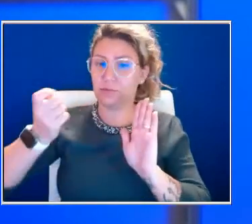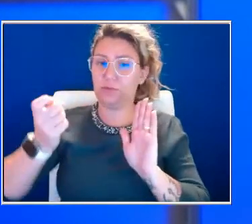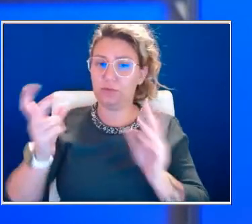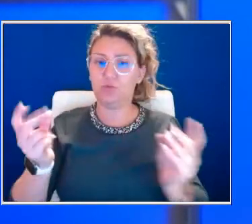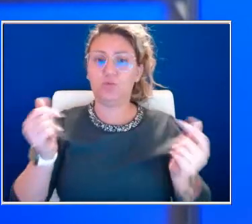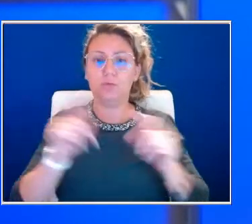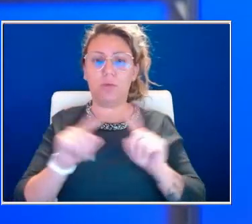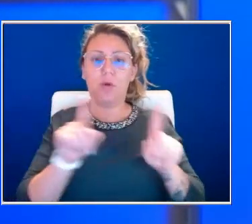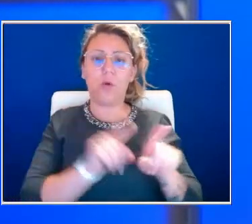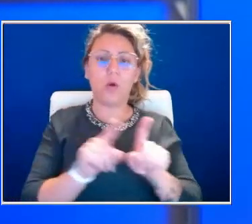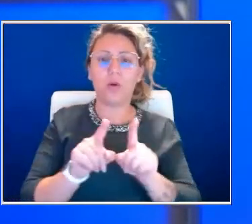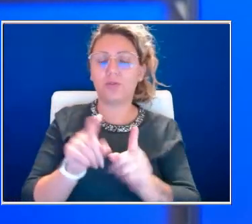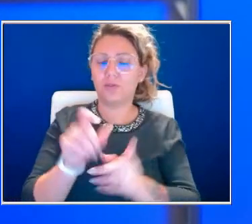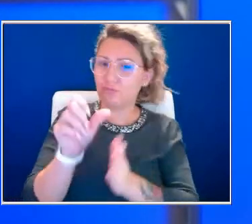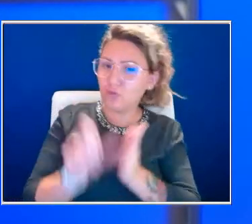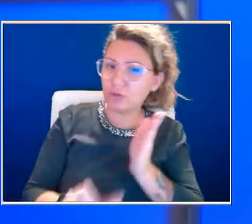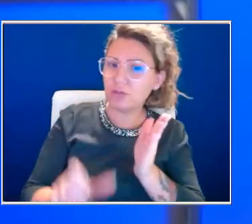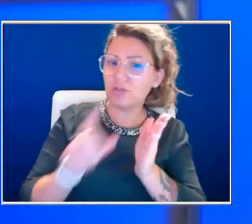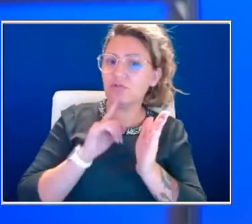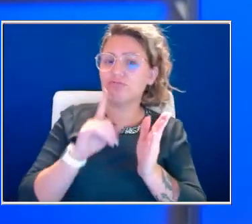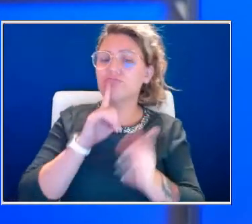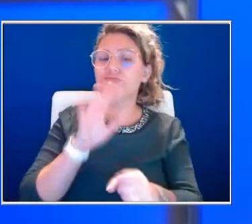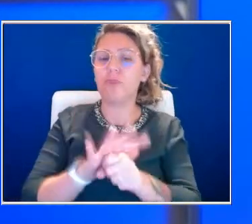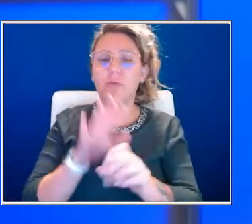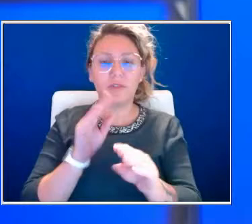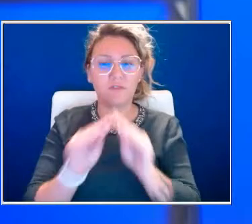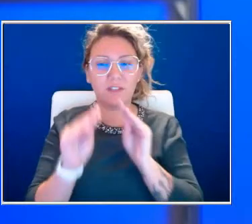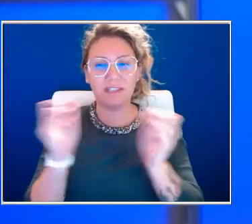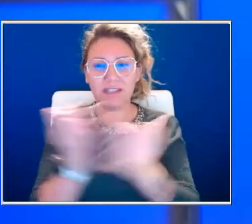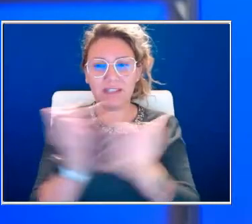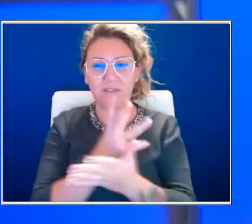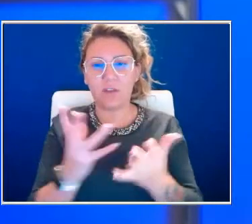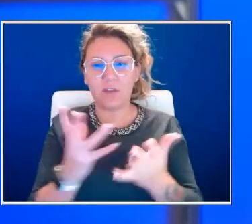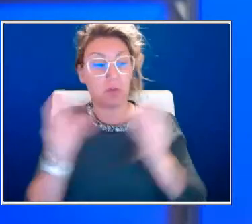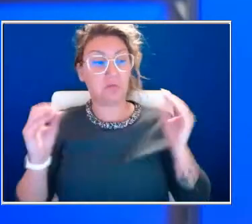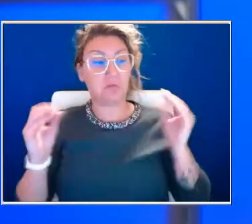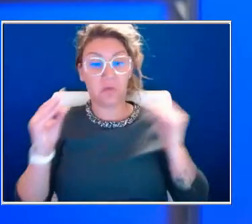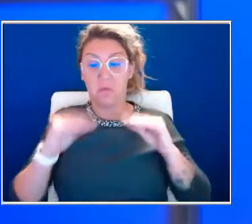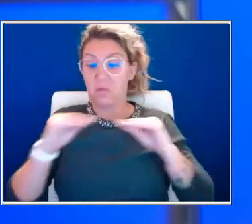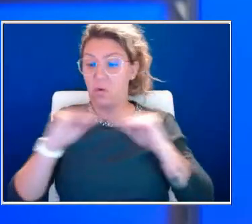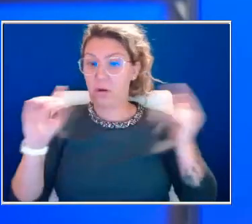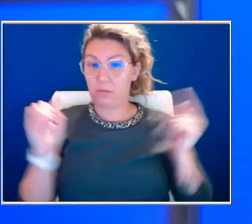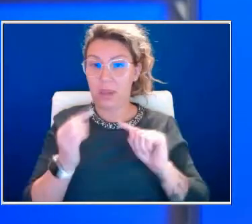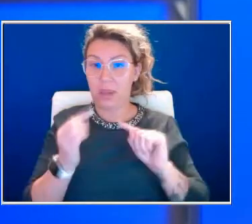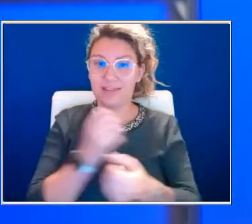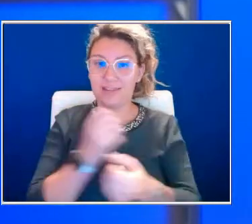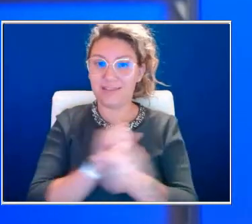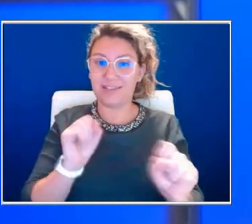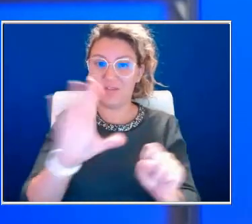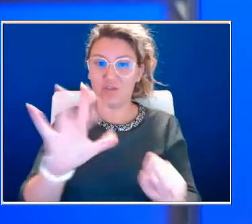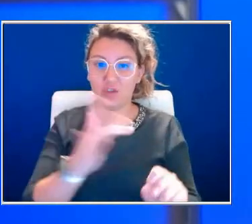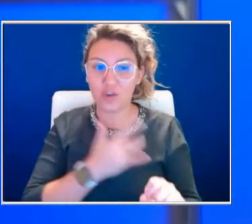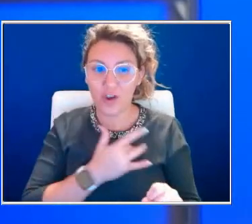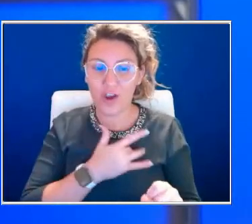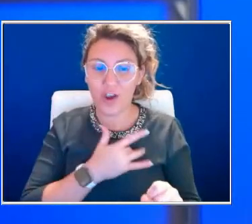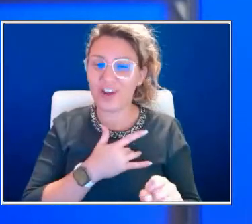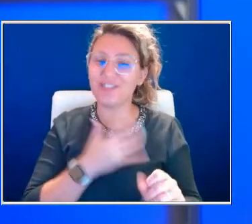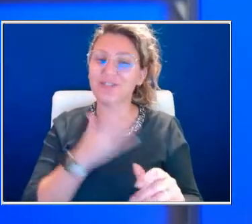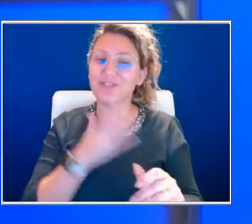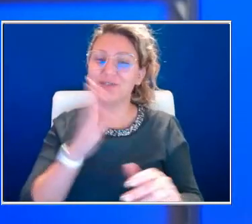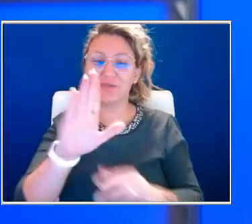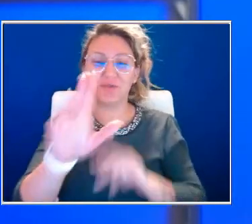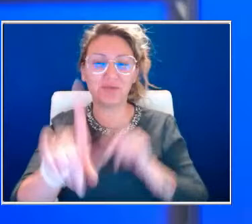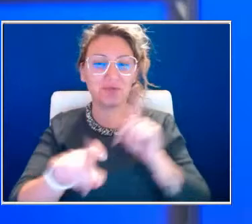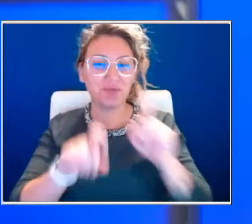that promised to fix everything. It left her pain-free and it saved her heart. So bring your questions and we'll see you at 10 a.m. for